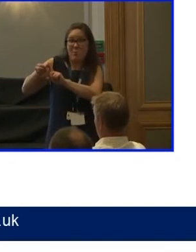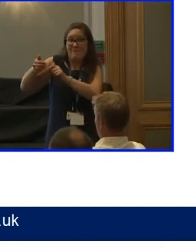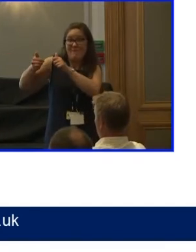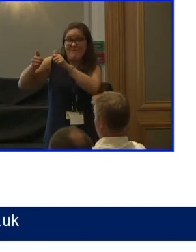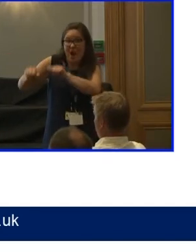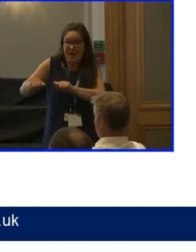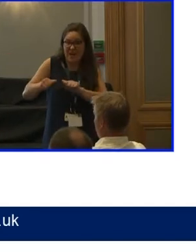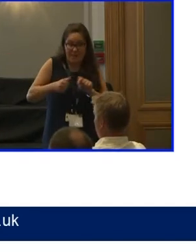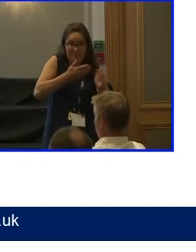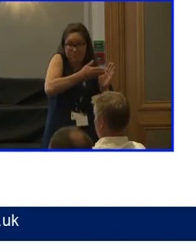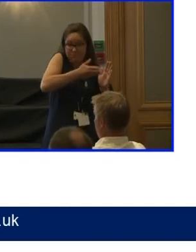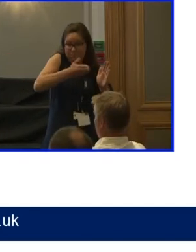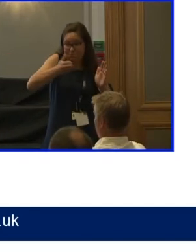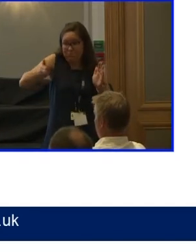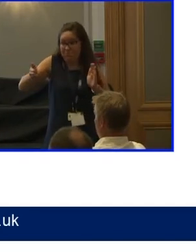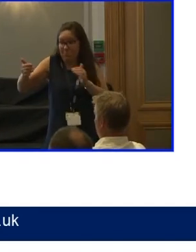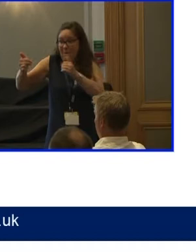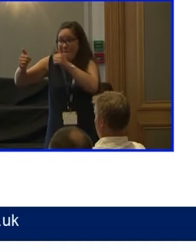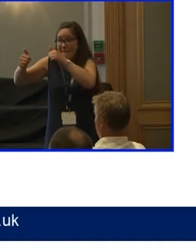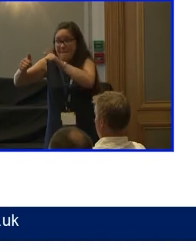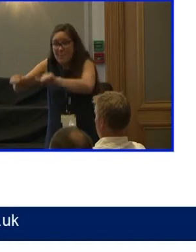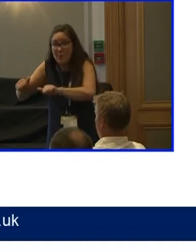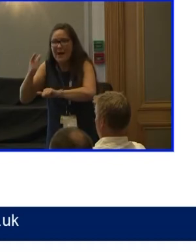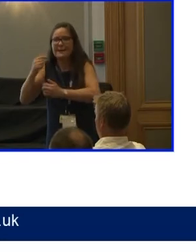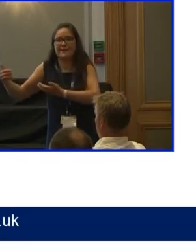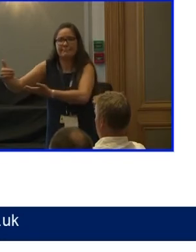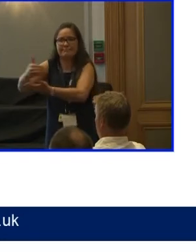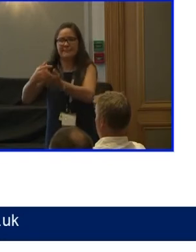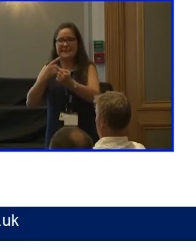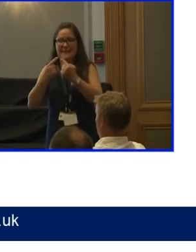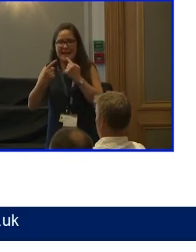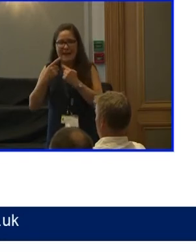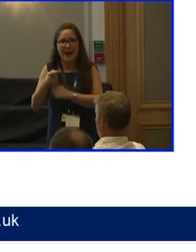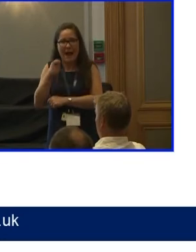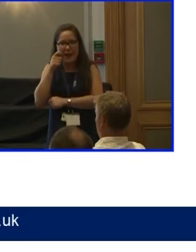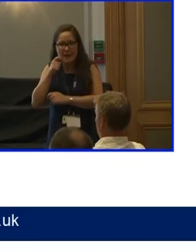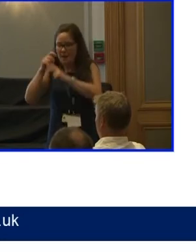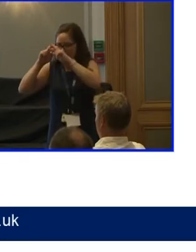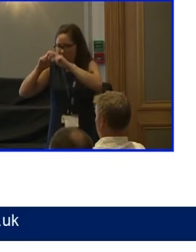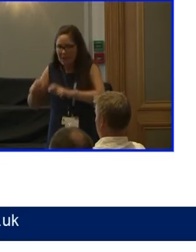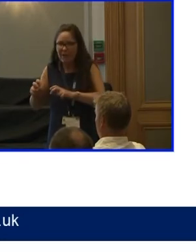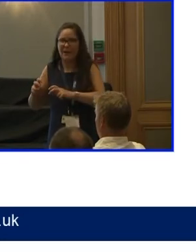the trial protocol that the final data can be collected, analyzed, and the results disseminated.